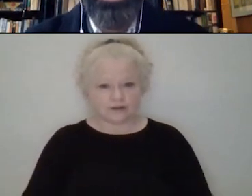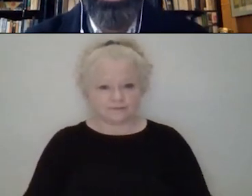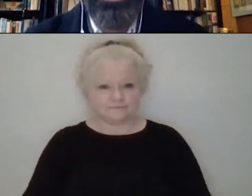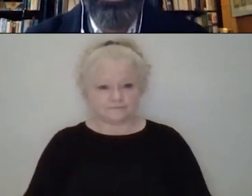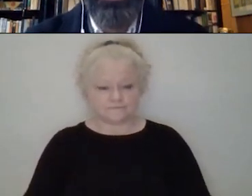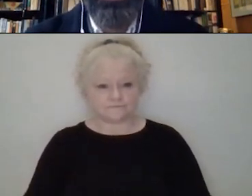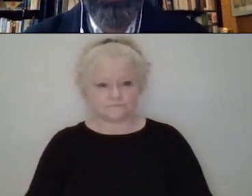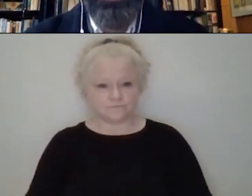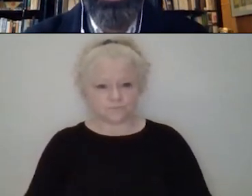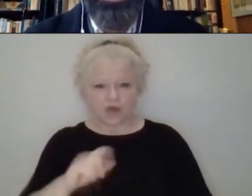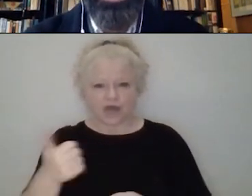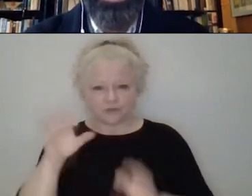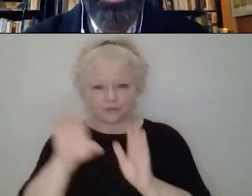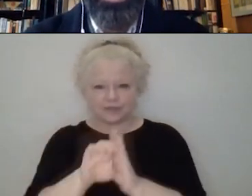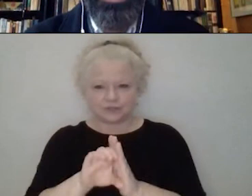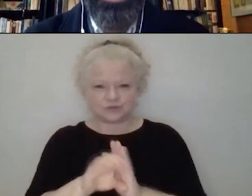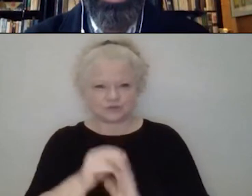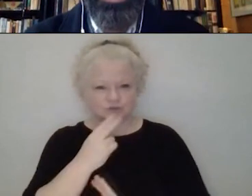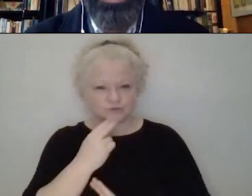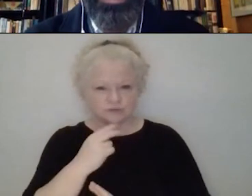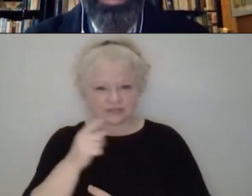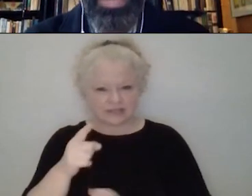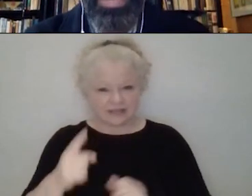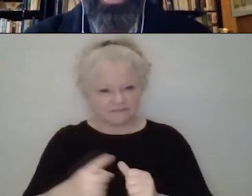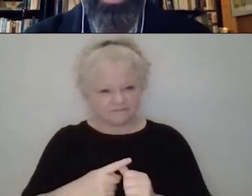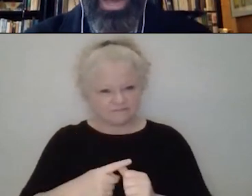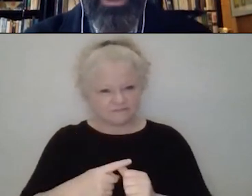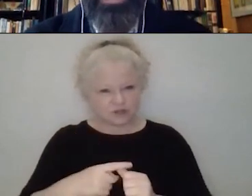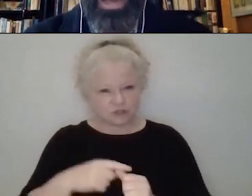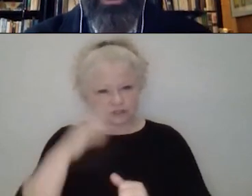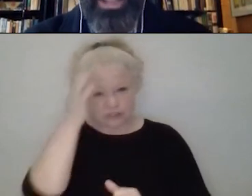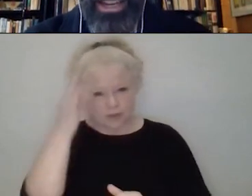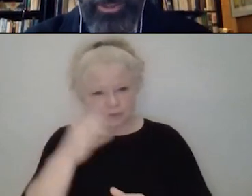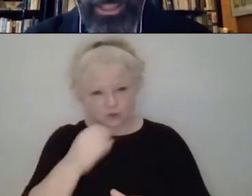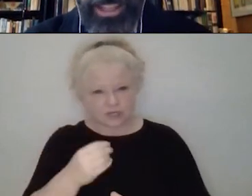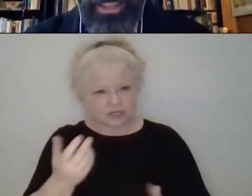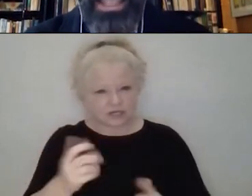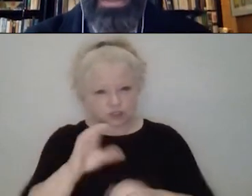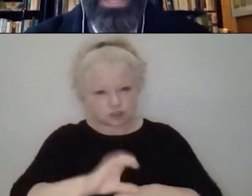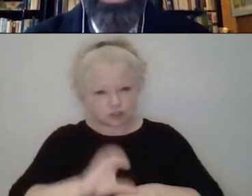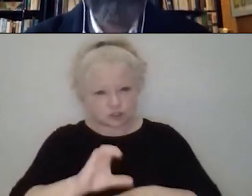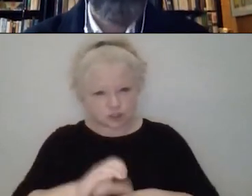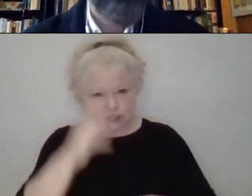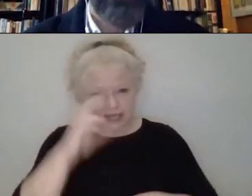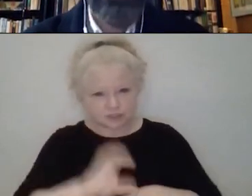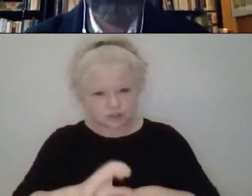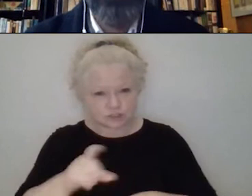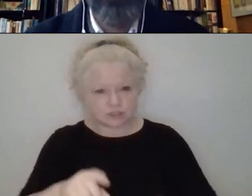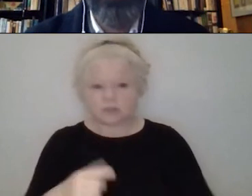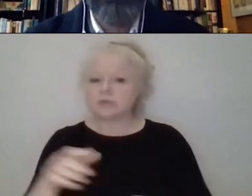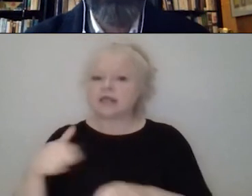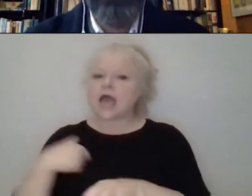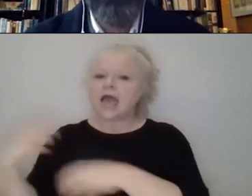There's a few more adorable. Was this like a first communion or something? That was actually the day that I left Cuba. And